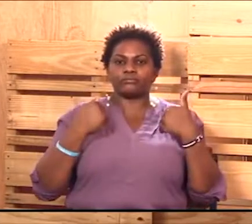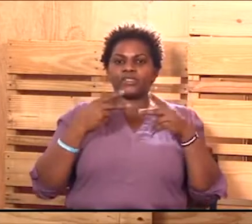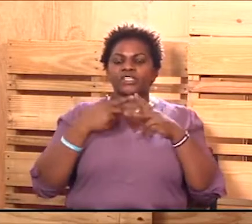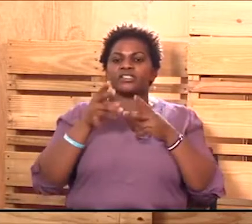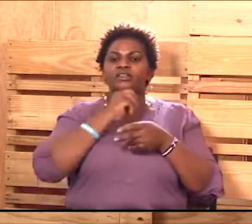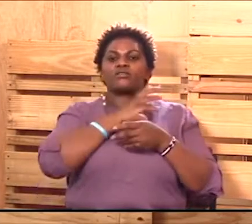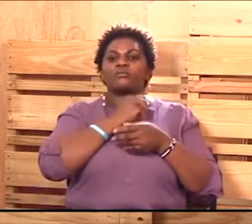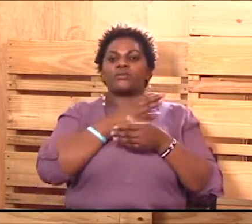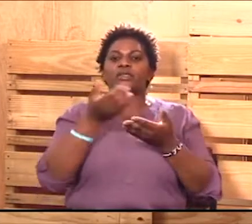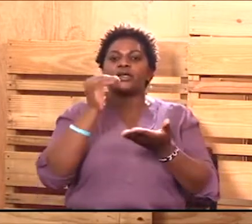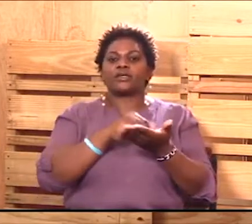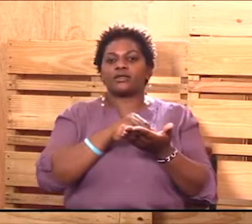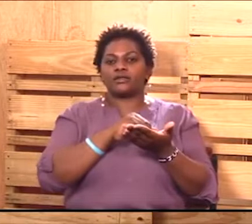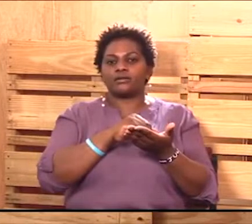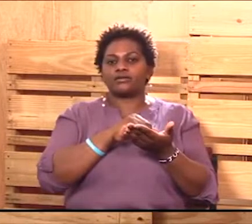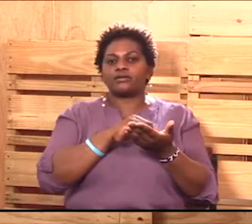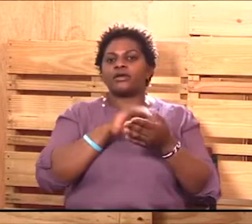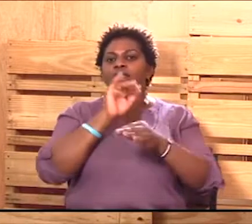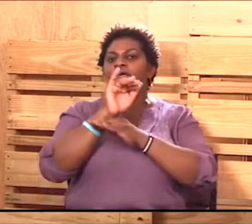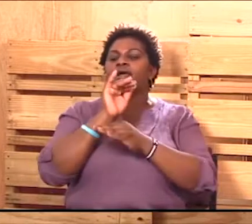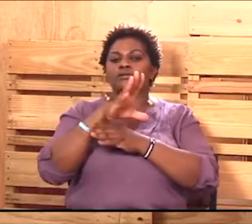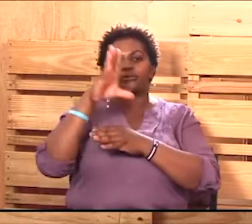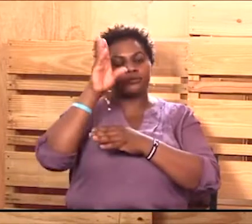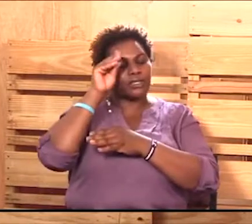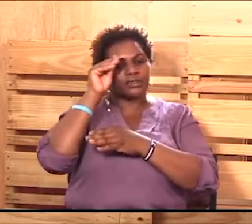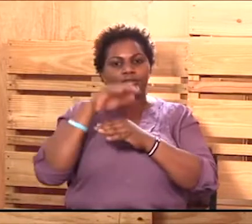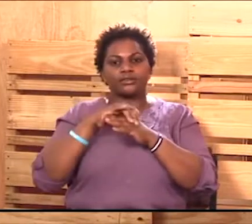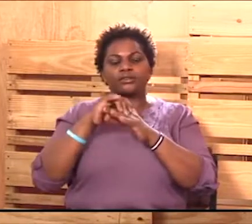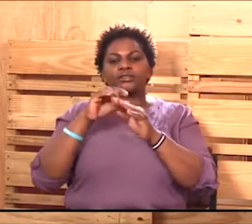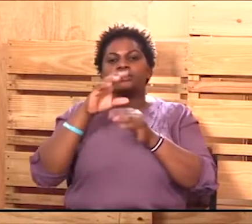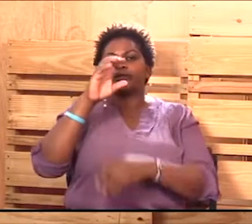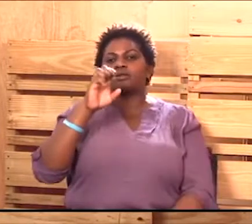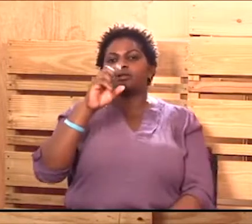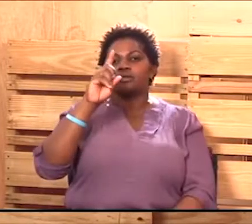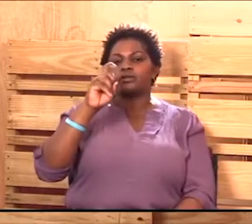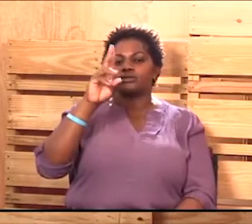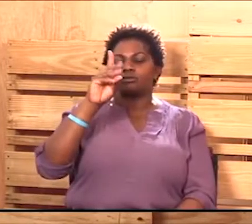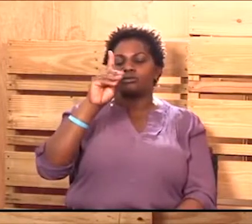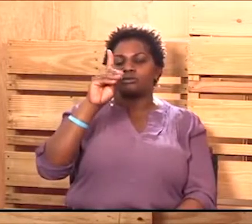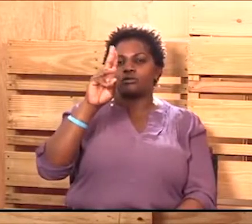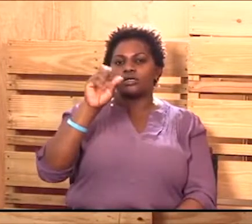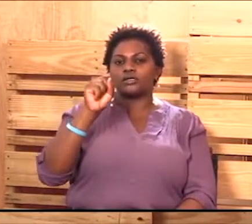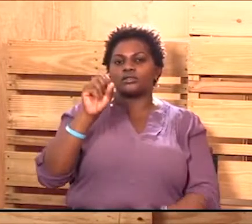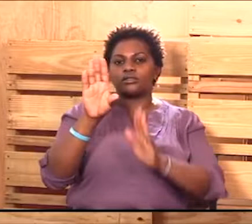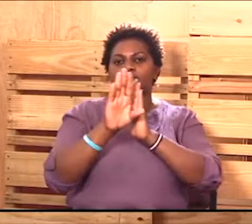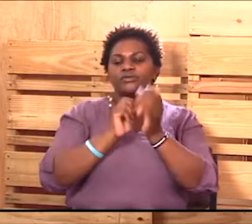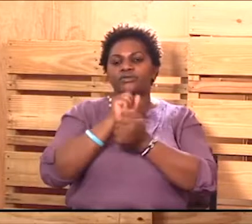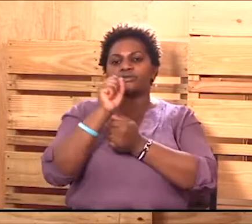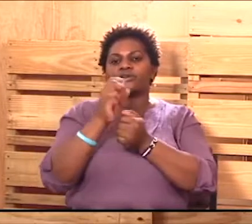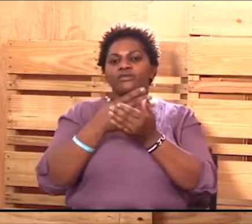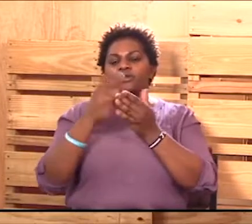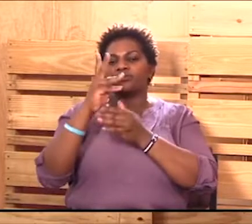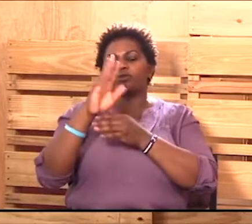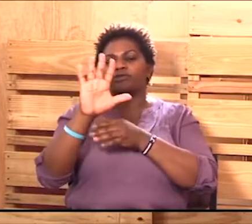started grumbling again. And they asked Moses in Exodus chapter 16, verse 4 and 5. You know, they